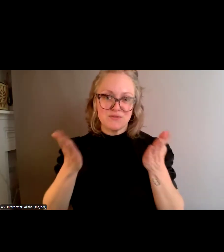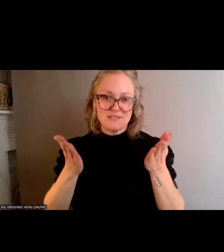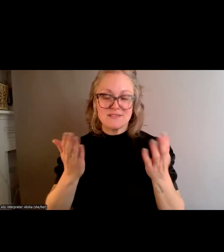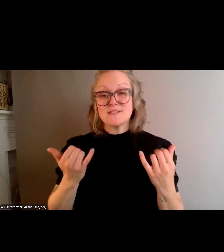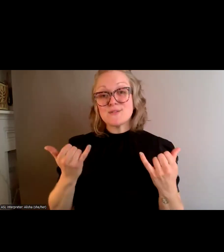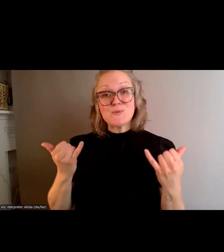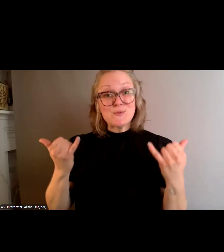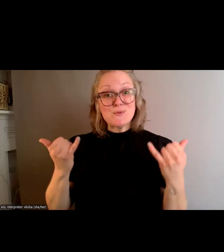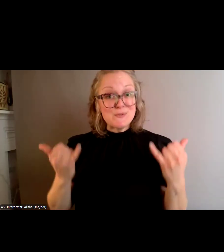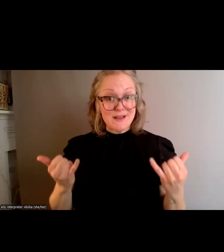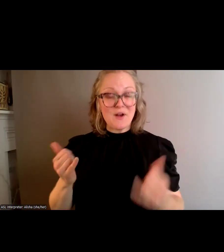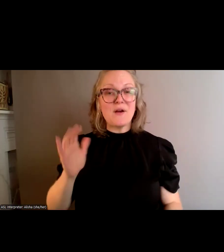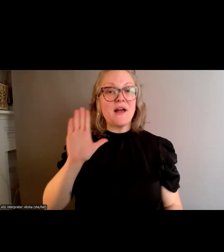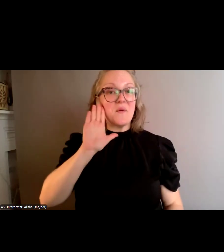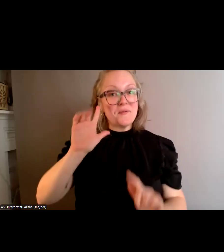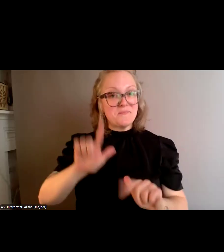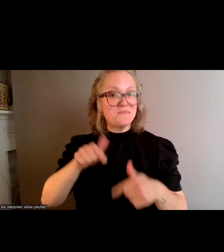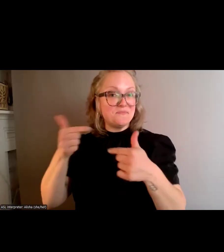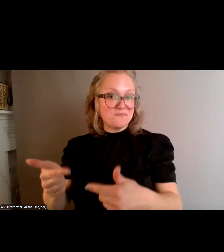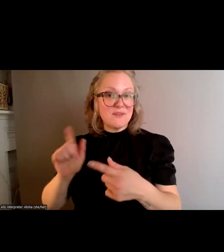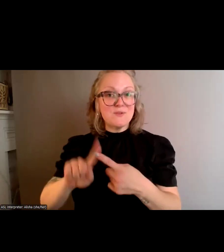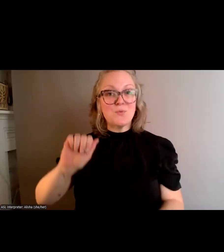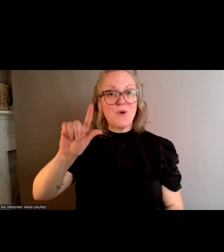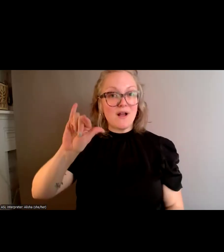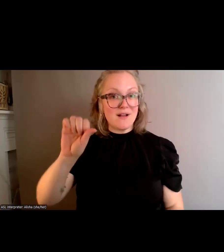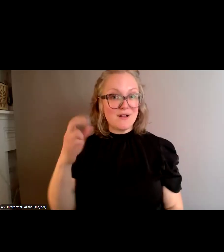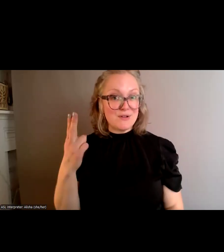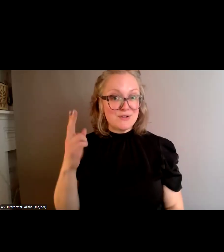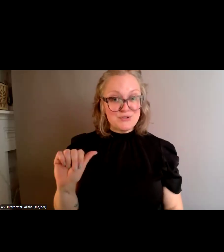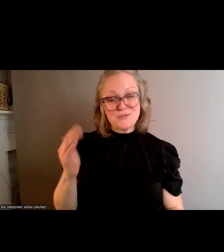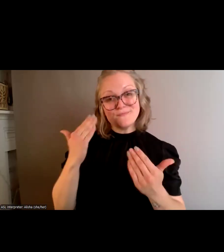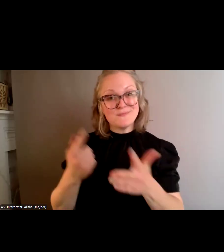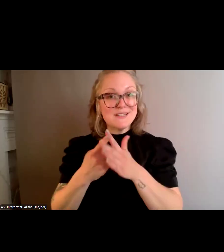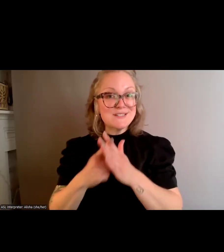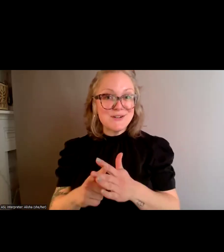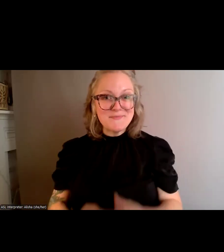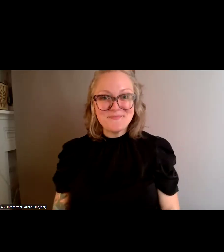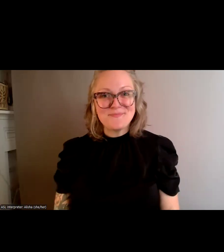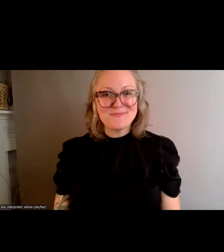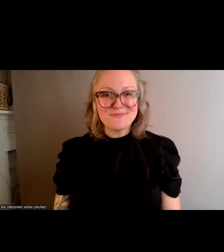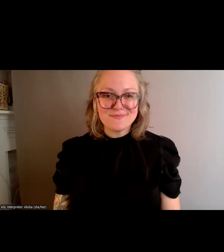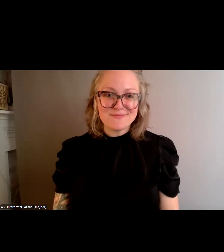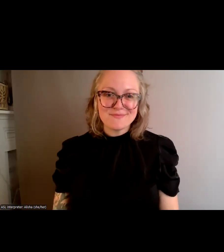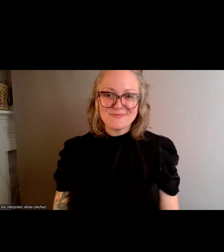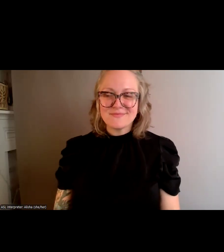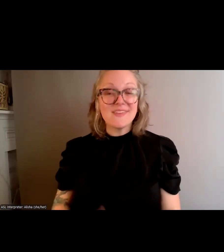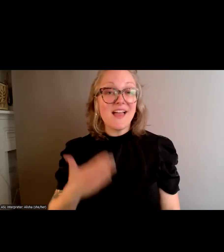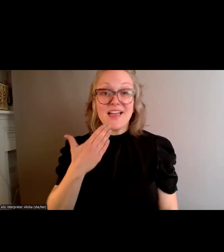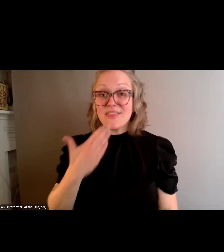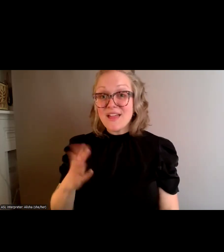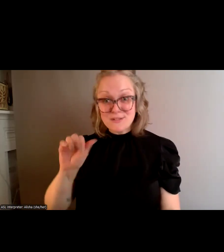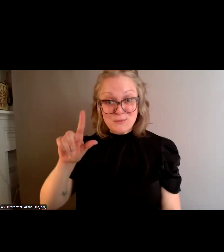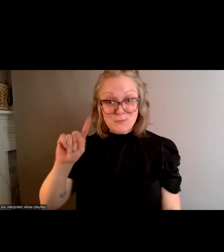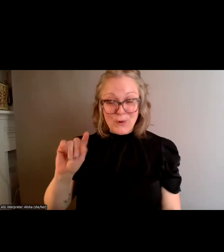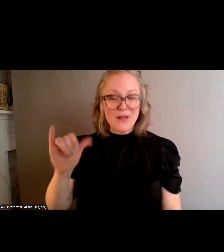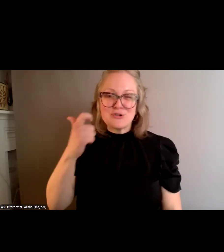now going to turn it over to Alicia to get us started. Thank you, Walt. Like he